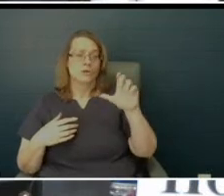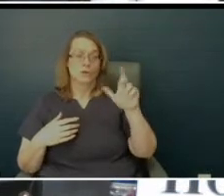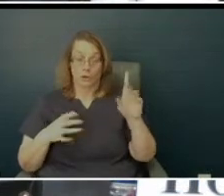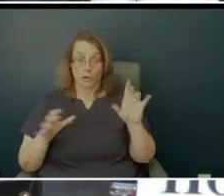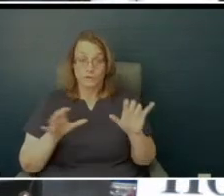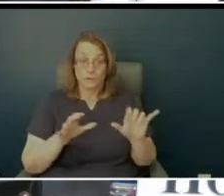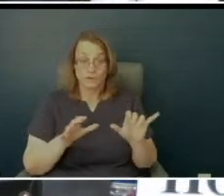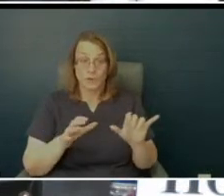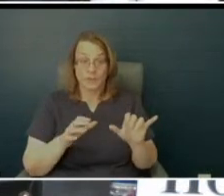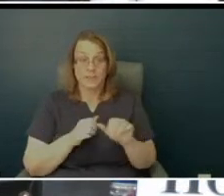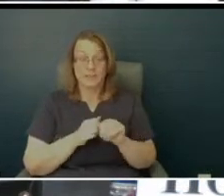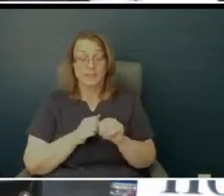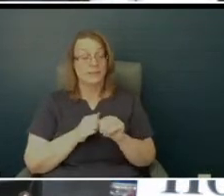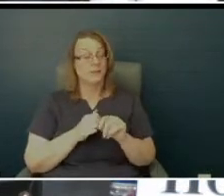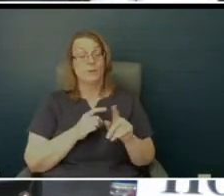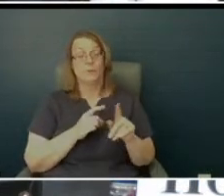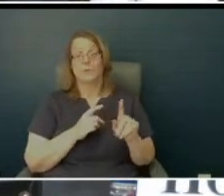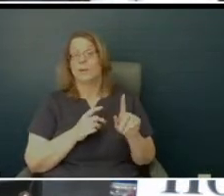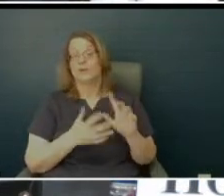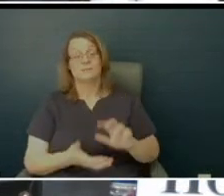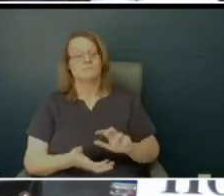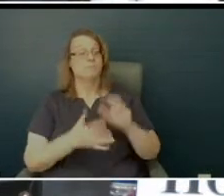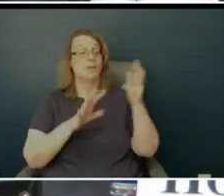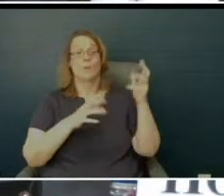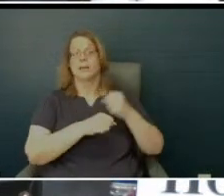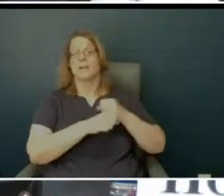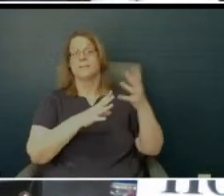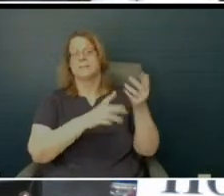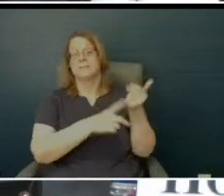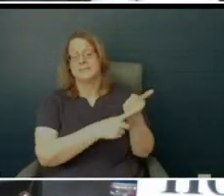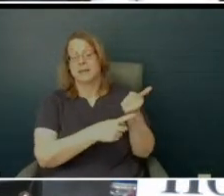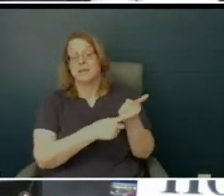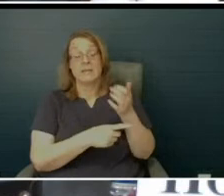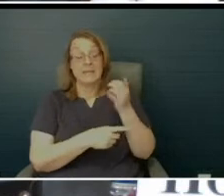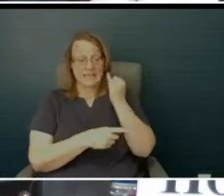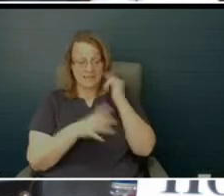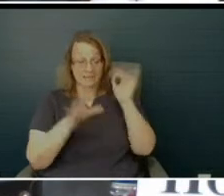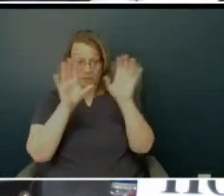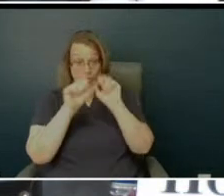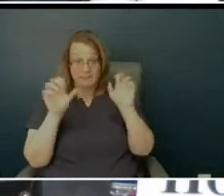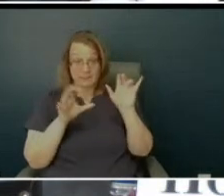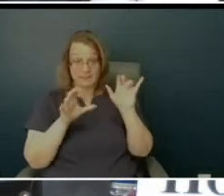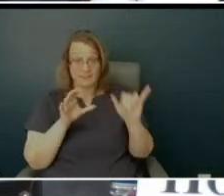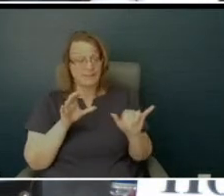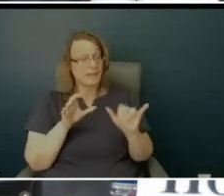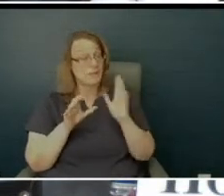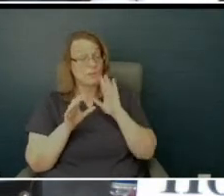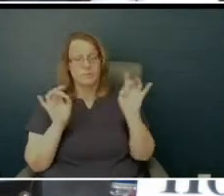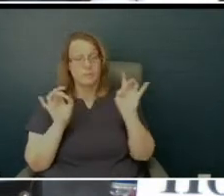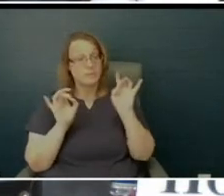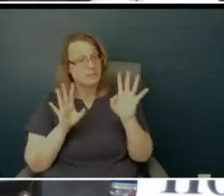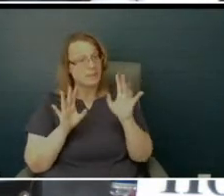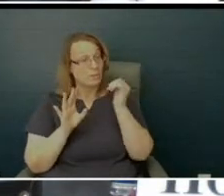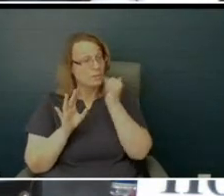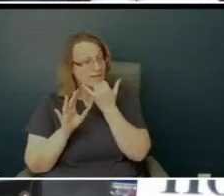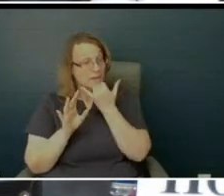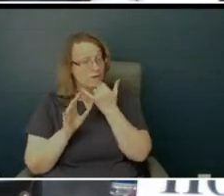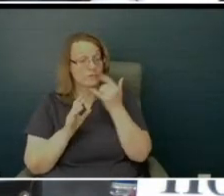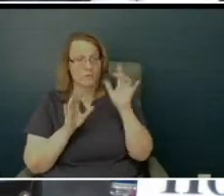blowing himself up. And if the president were to have gone that course, it would have been a grievous error for the president as well.